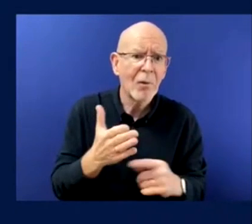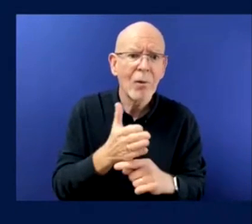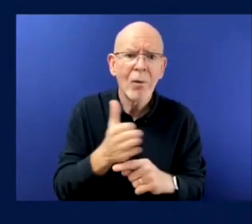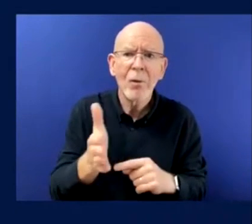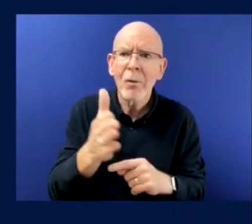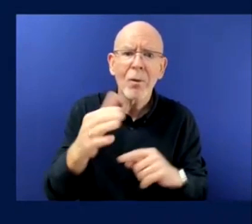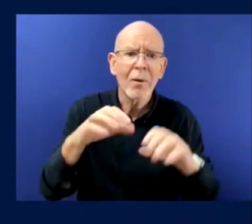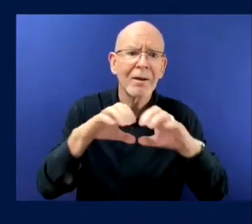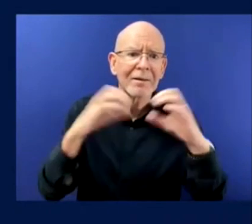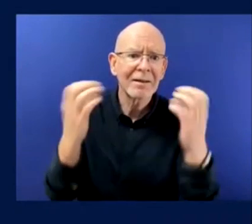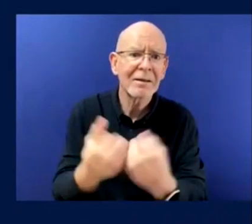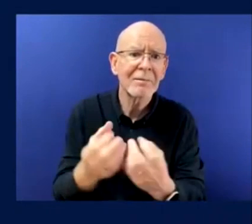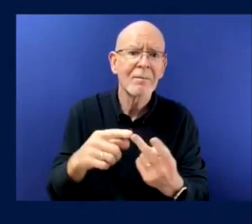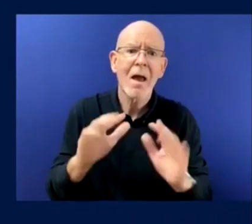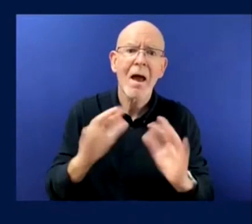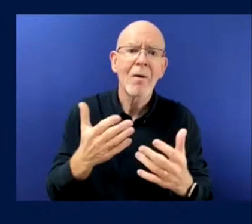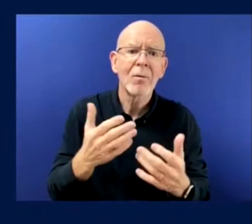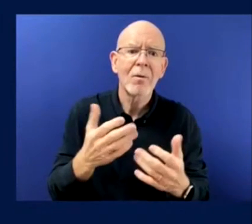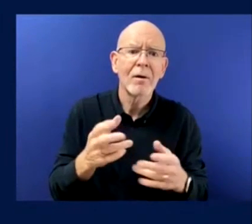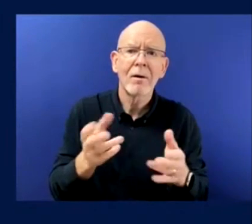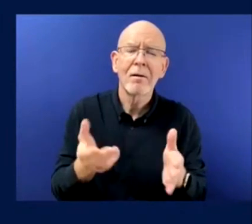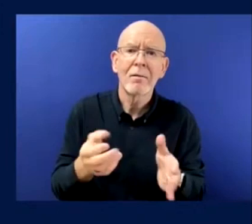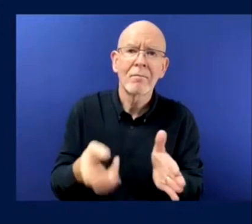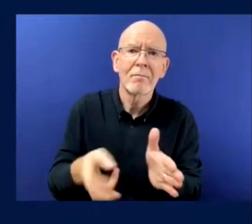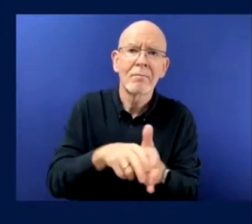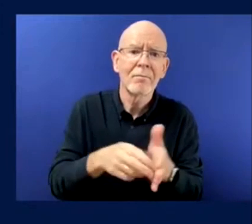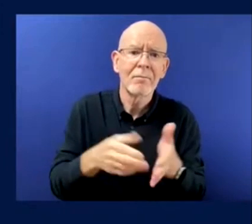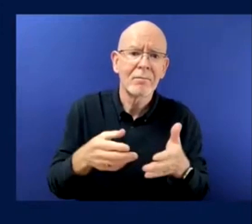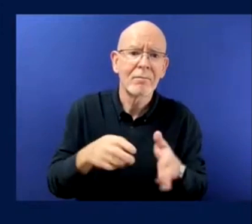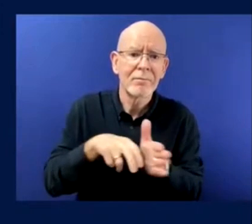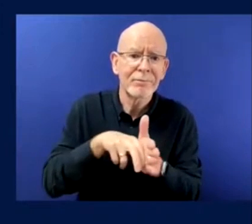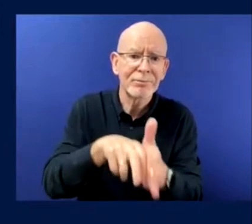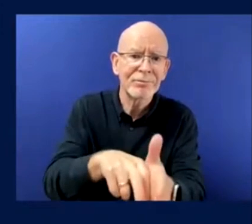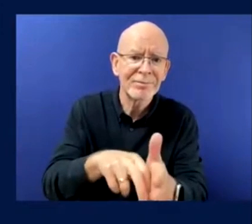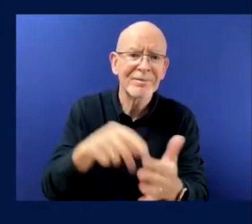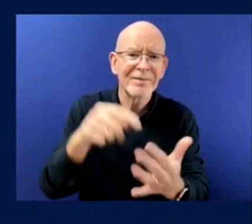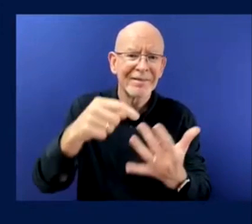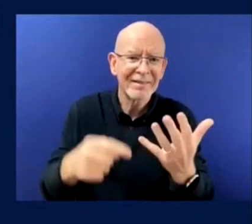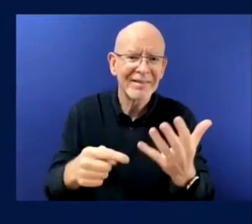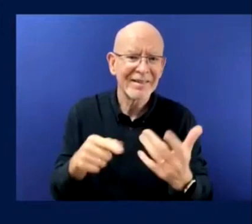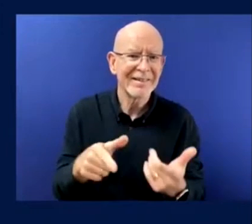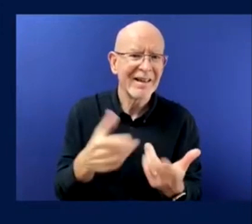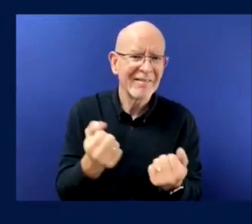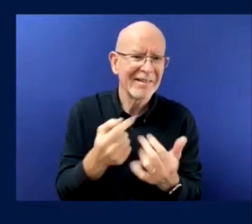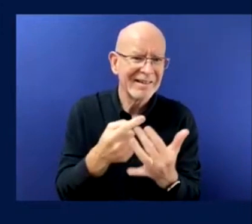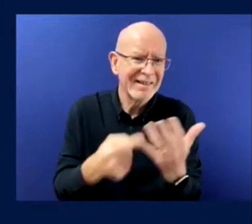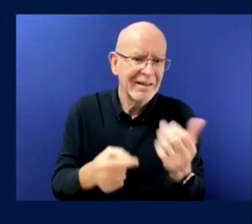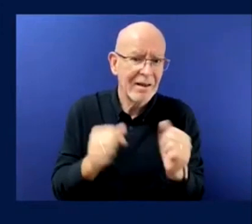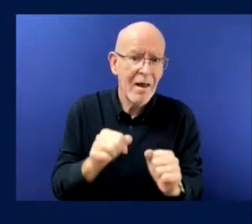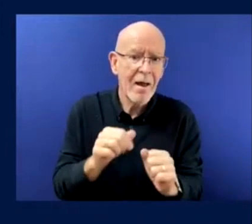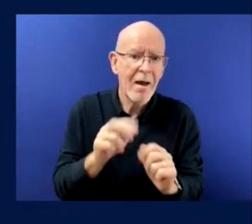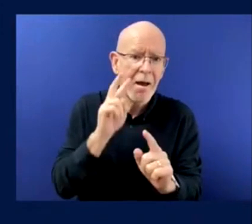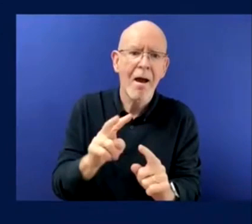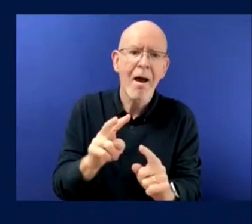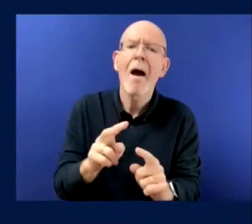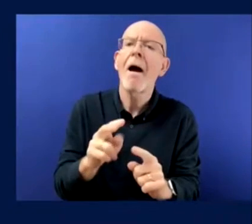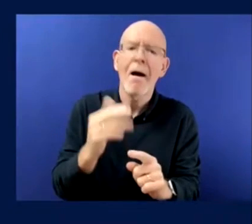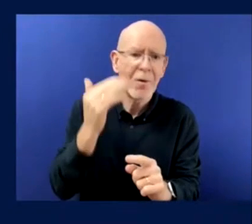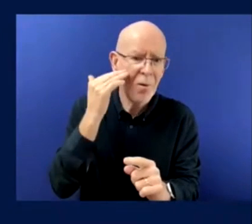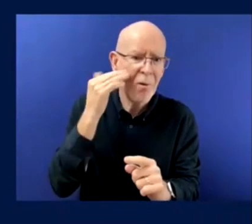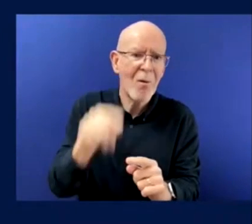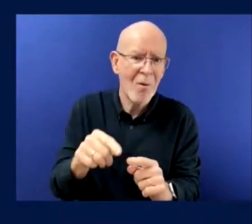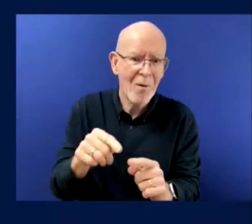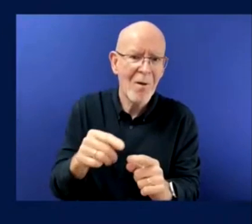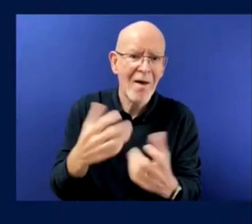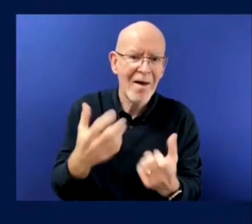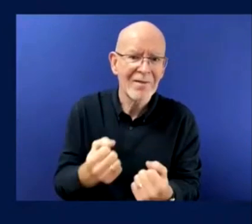this is provided in alternative formats, such as easy to read, which in the survey was actually preferred by